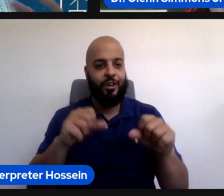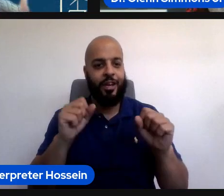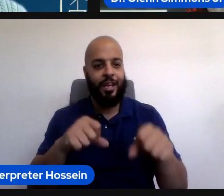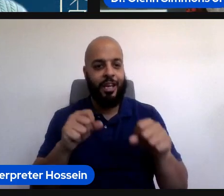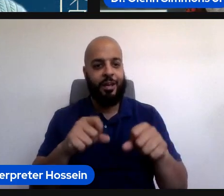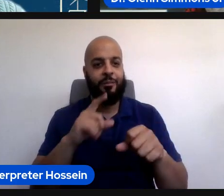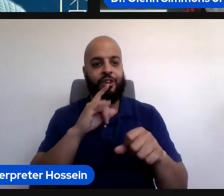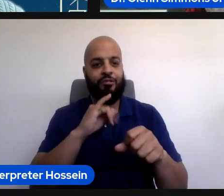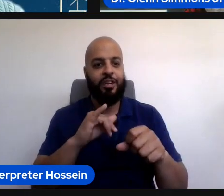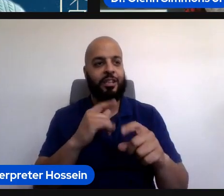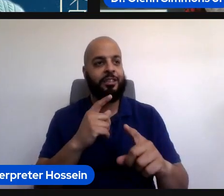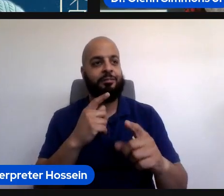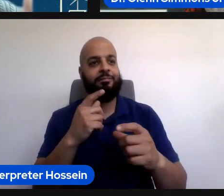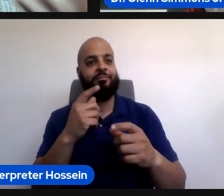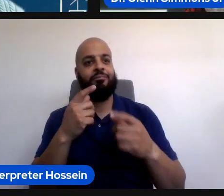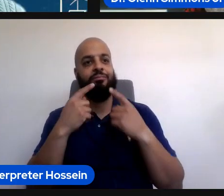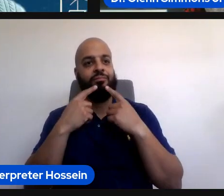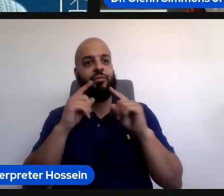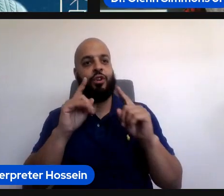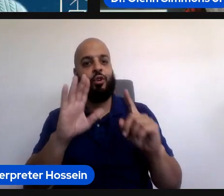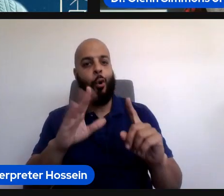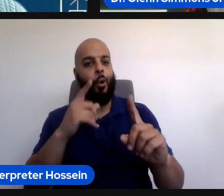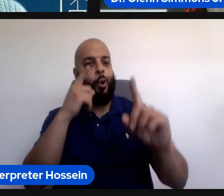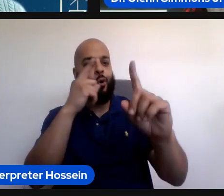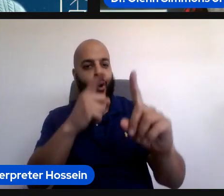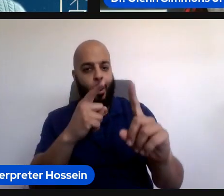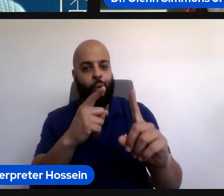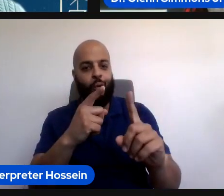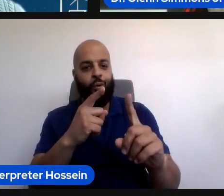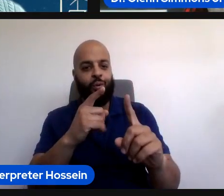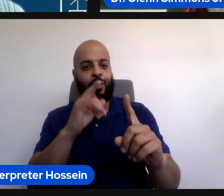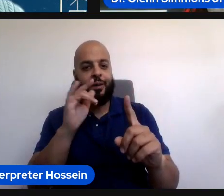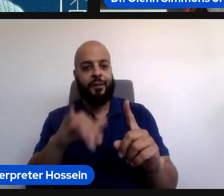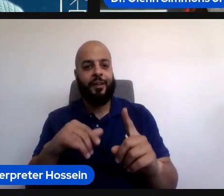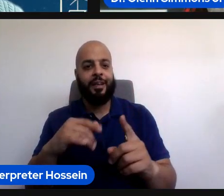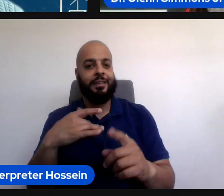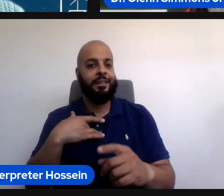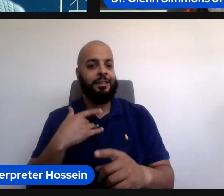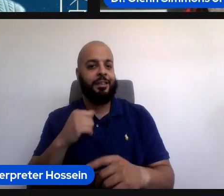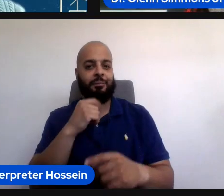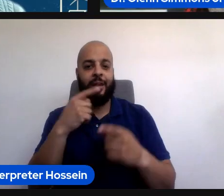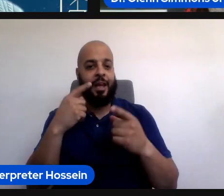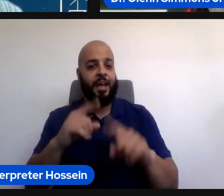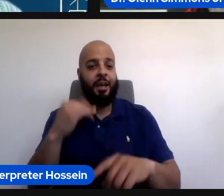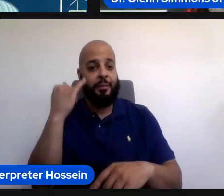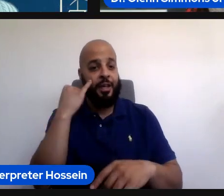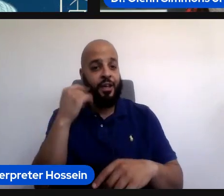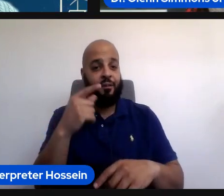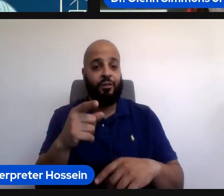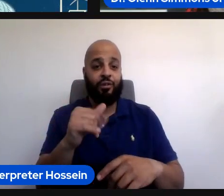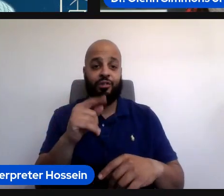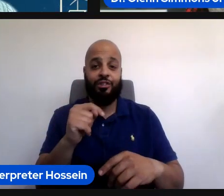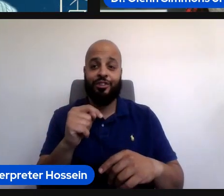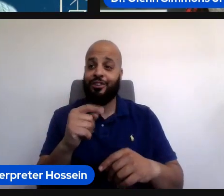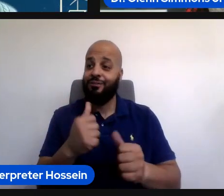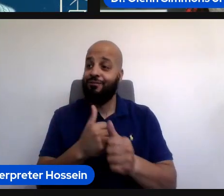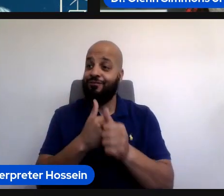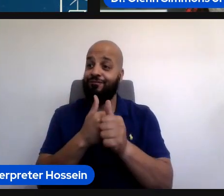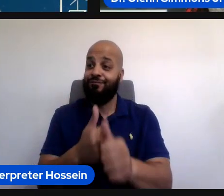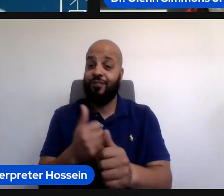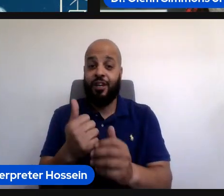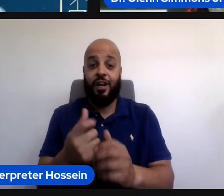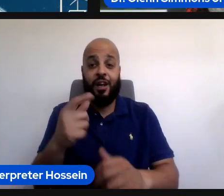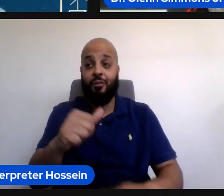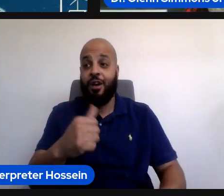your own like personal goals and reach these successes that wouldn't happen if you just follow the path that everyone else